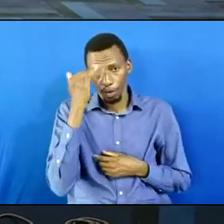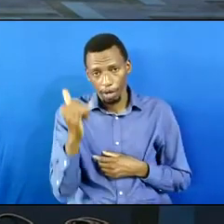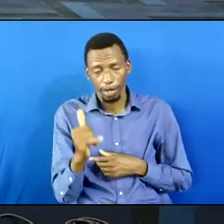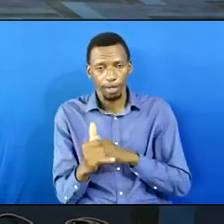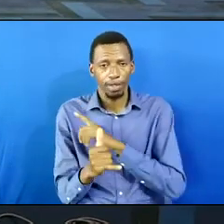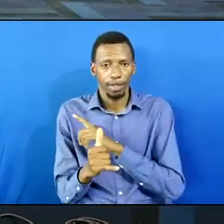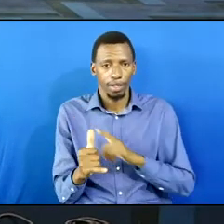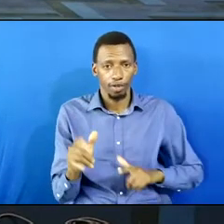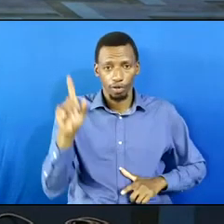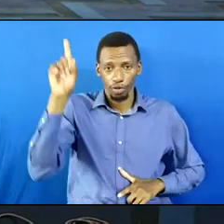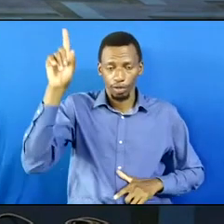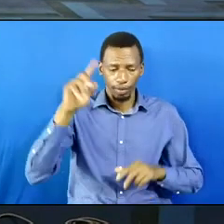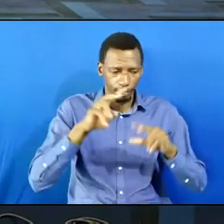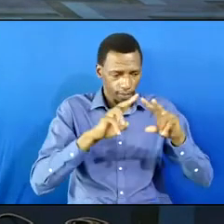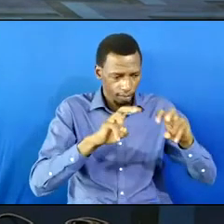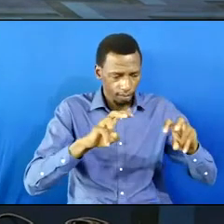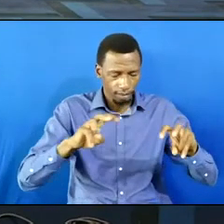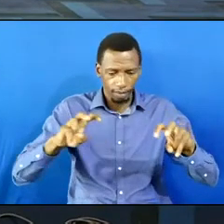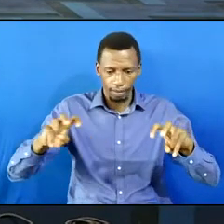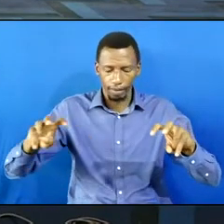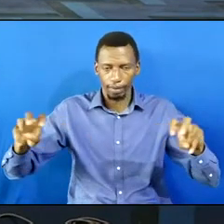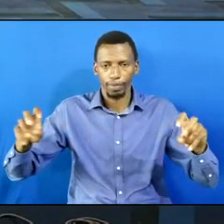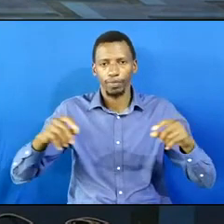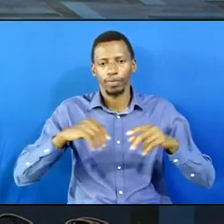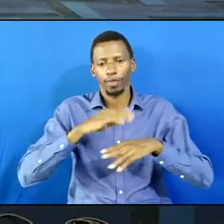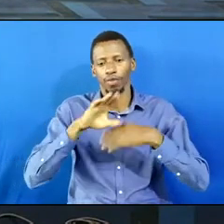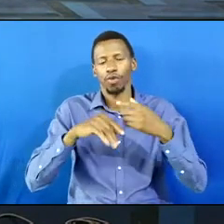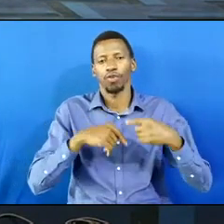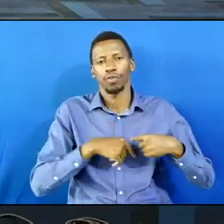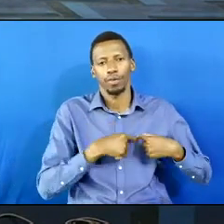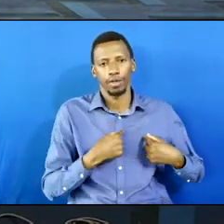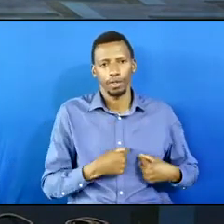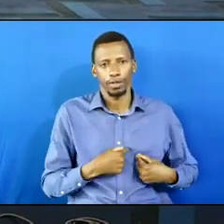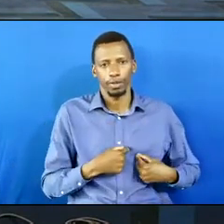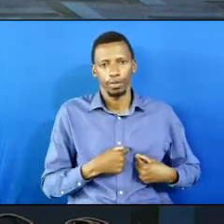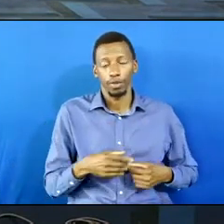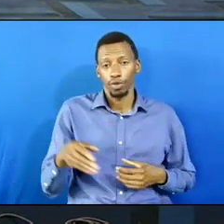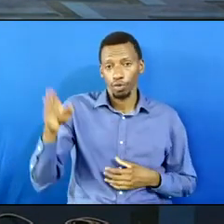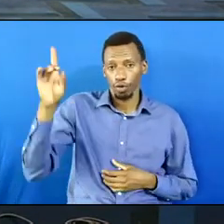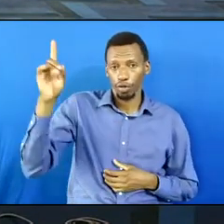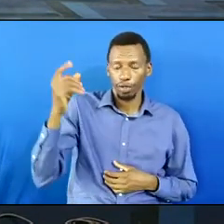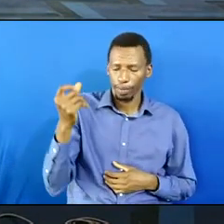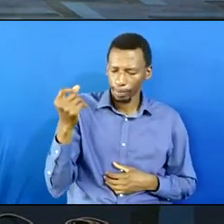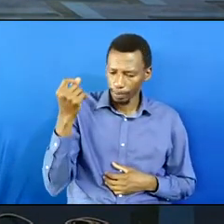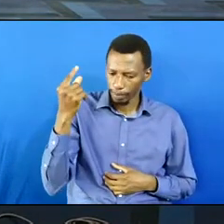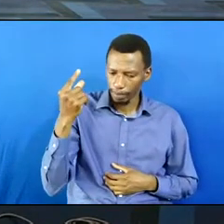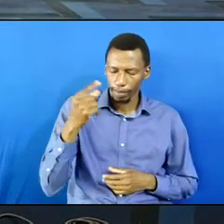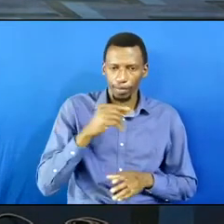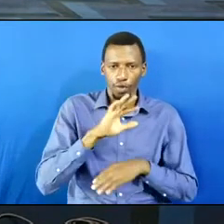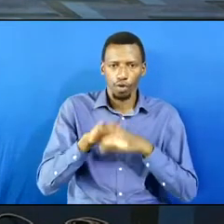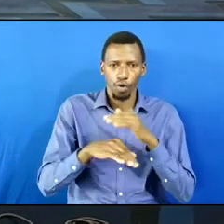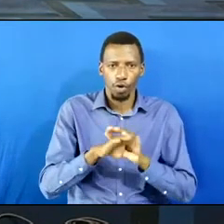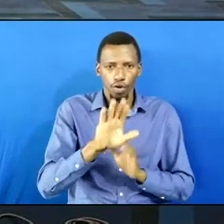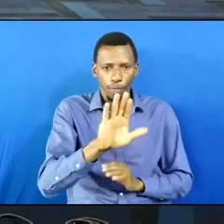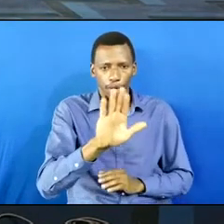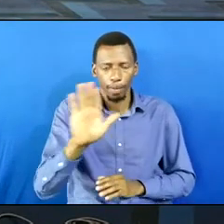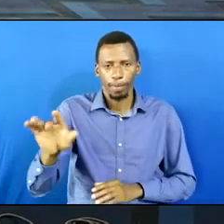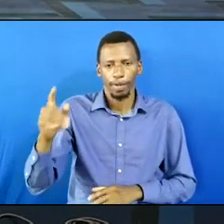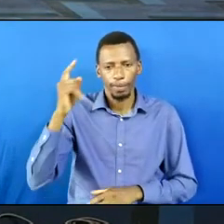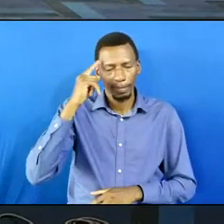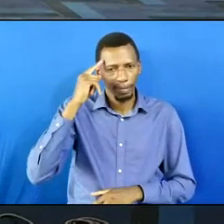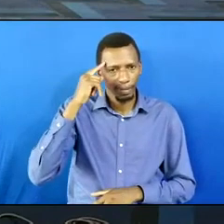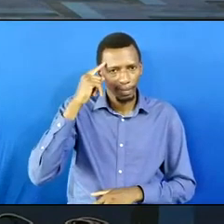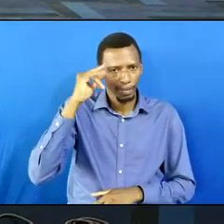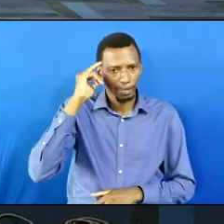Lord searcheth all hearts and understandeth all the imaginations of the